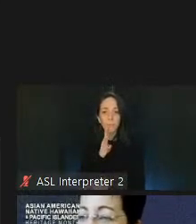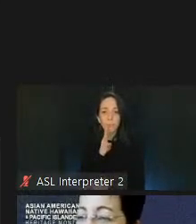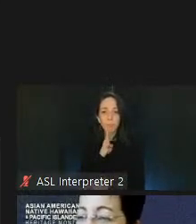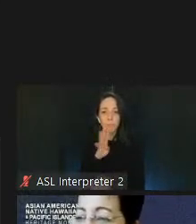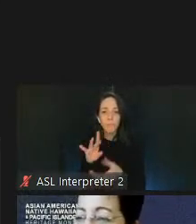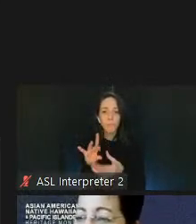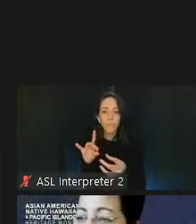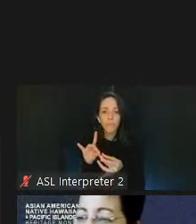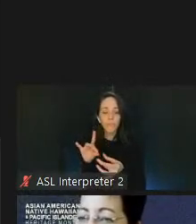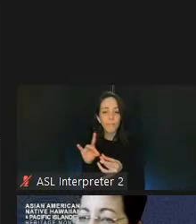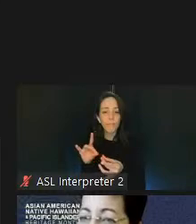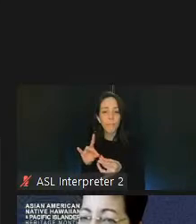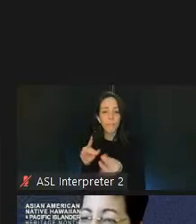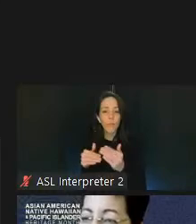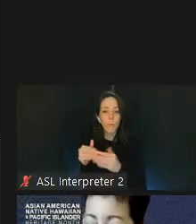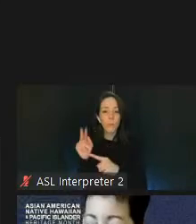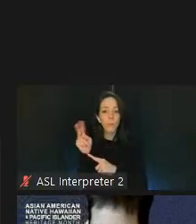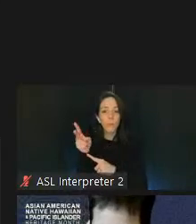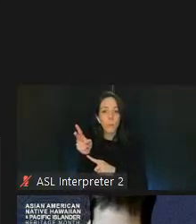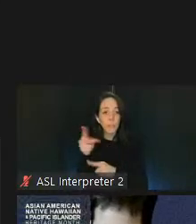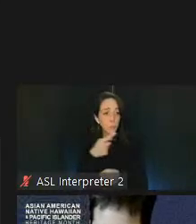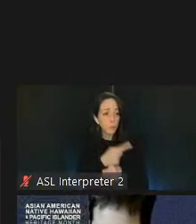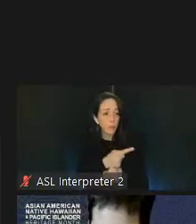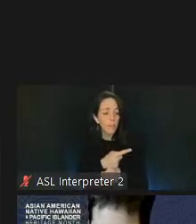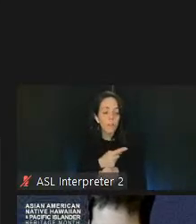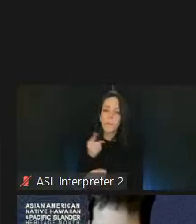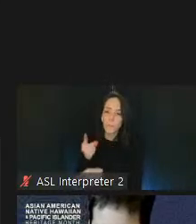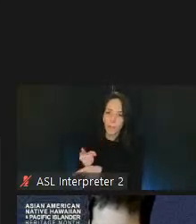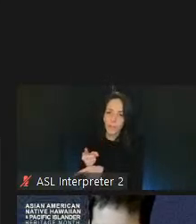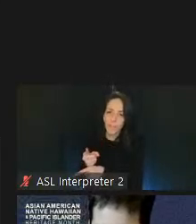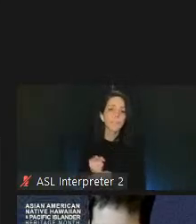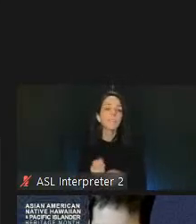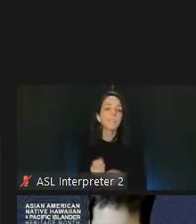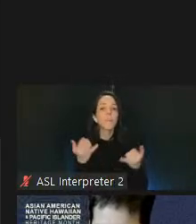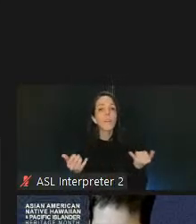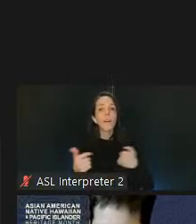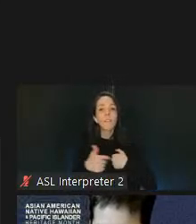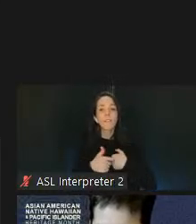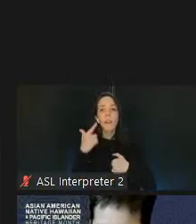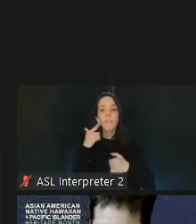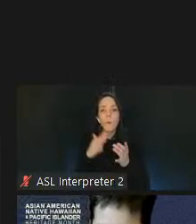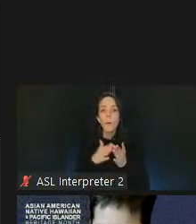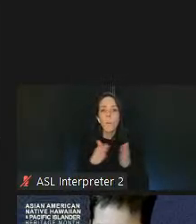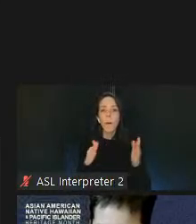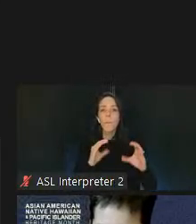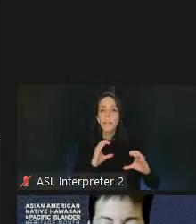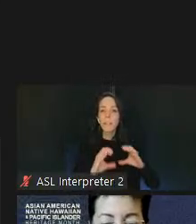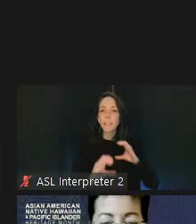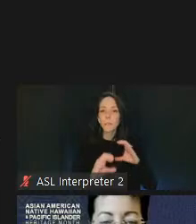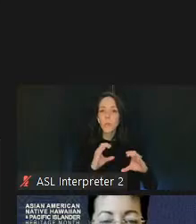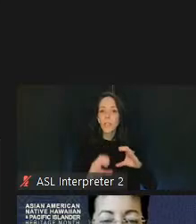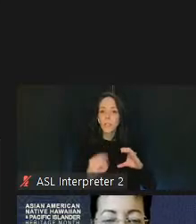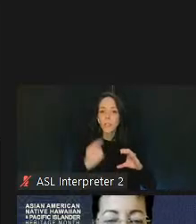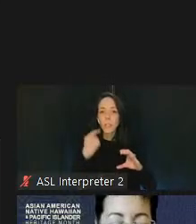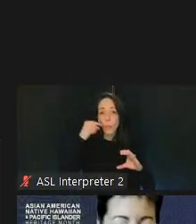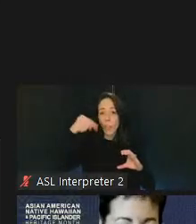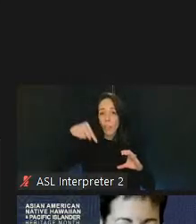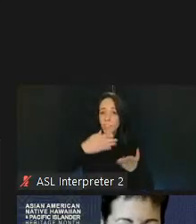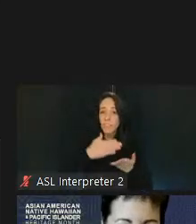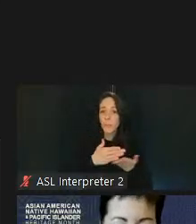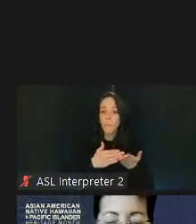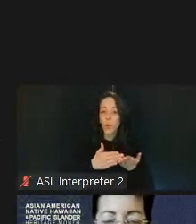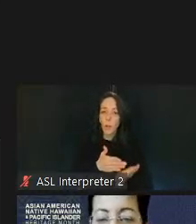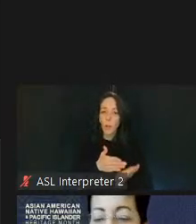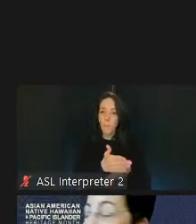correct? So yes, Chair Bolin. So now is the time for public communication on this portion of part 1 of